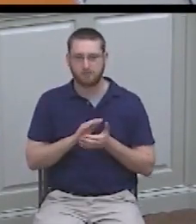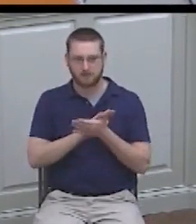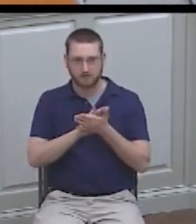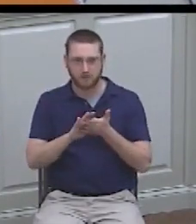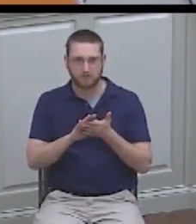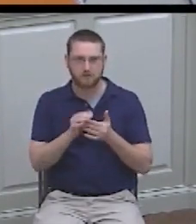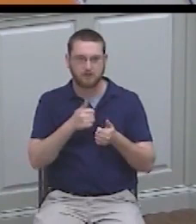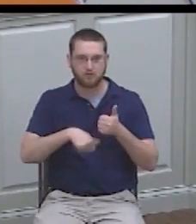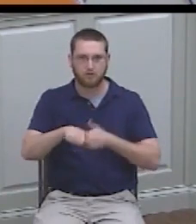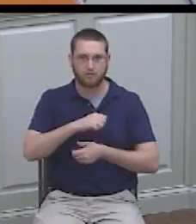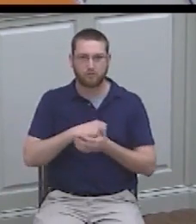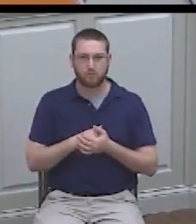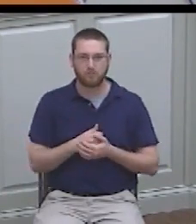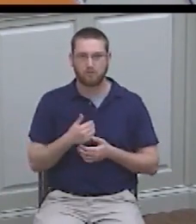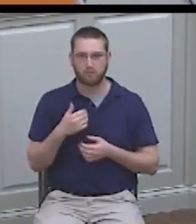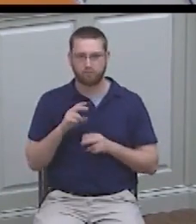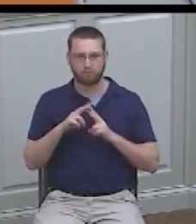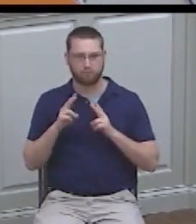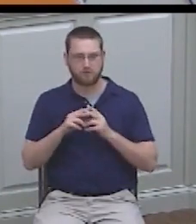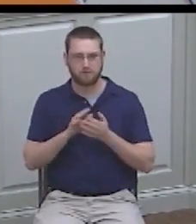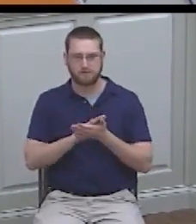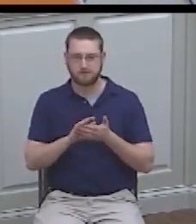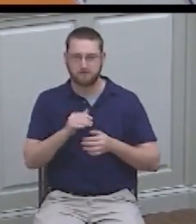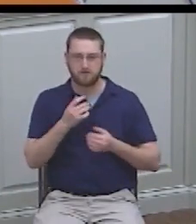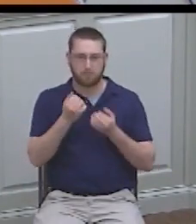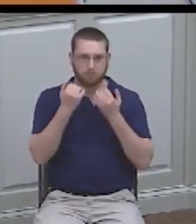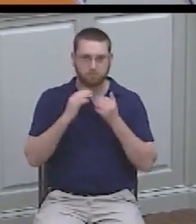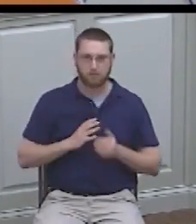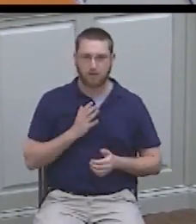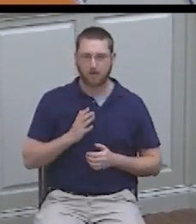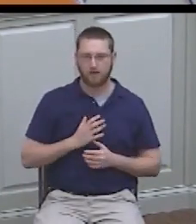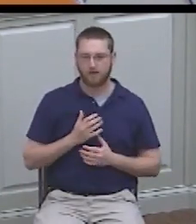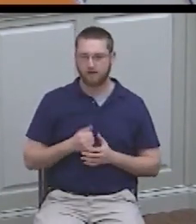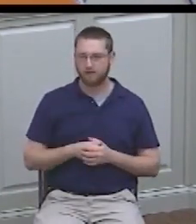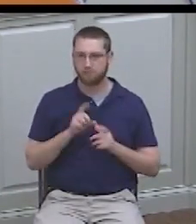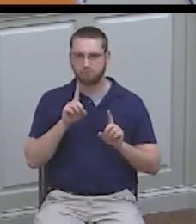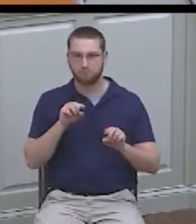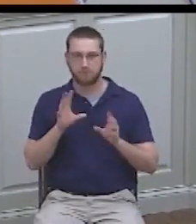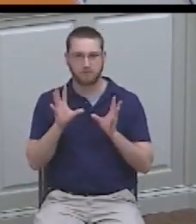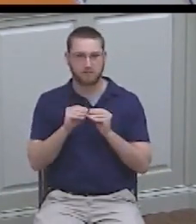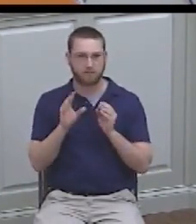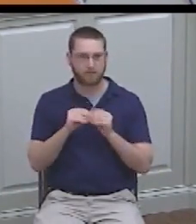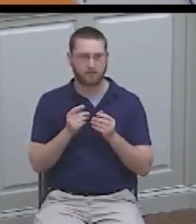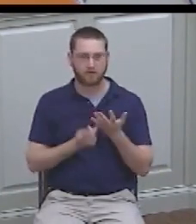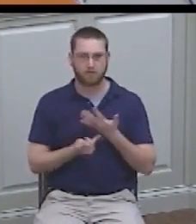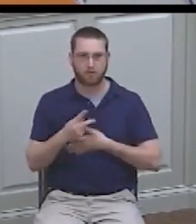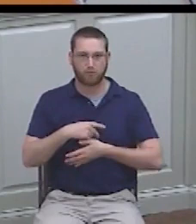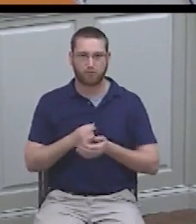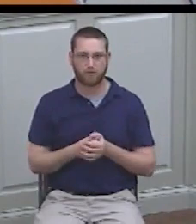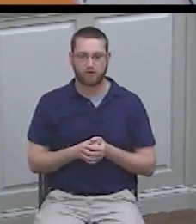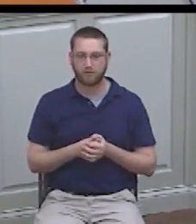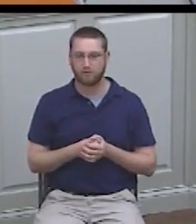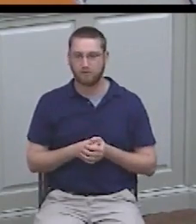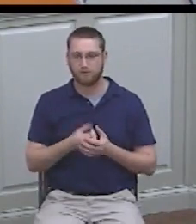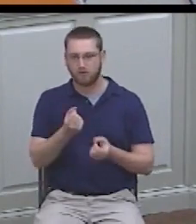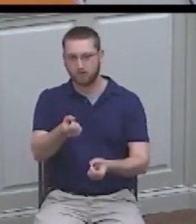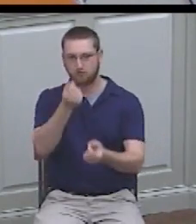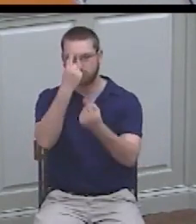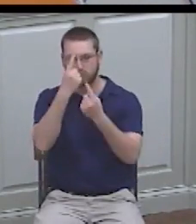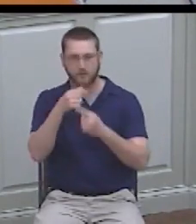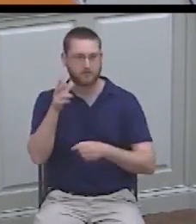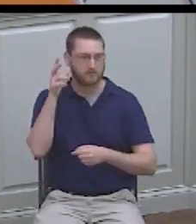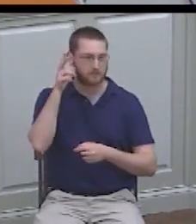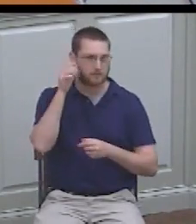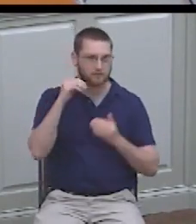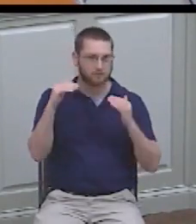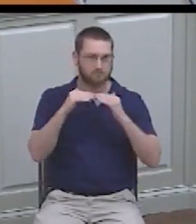another, have civil accountability, make attendance at meetings a priority, value mutual respect, honesty, listening, and